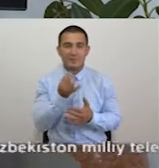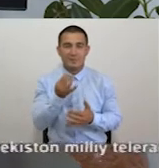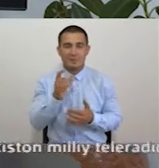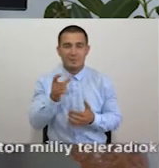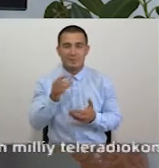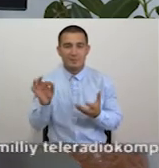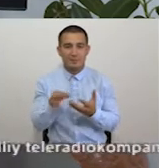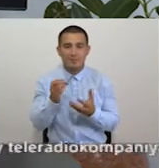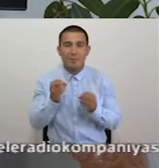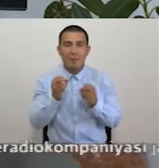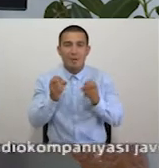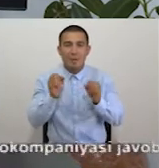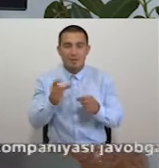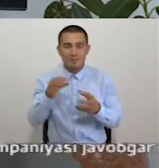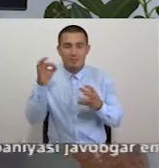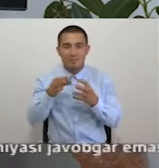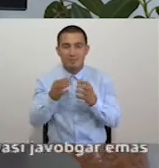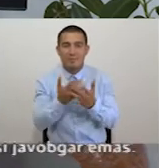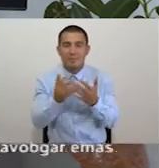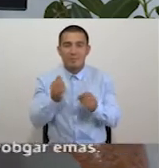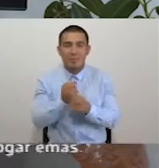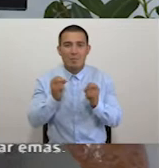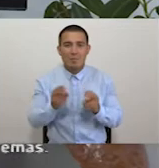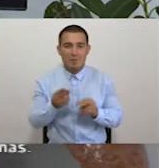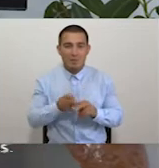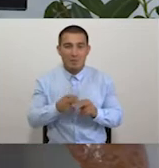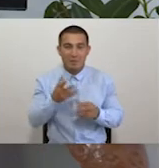qadagichni o'z qo'limiz bilan tayyorlashni o'rgataman.